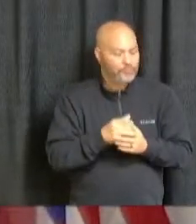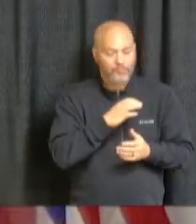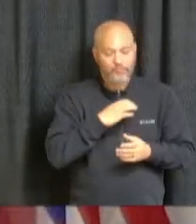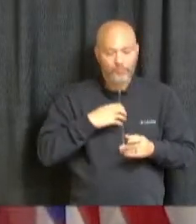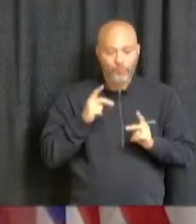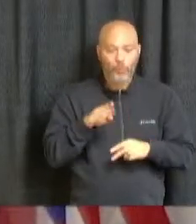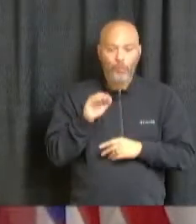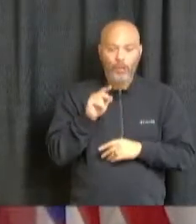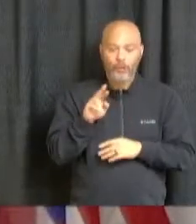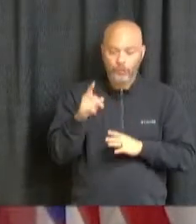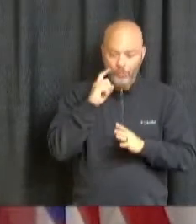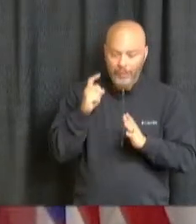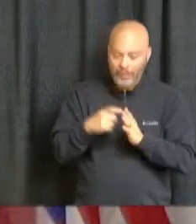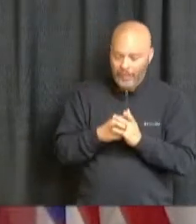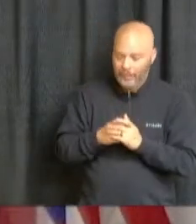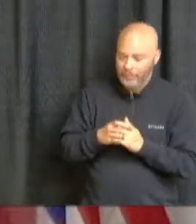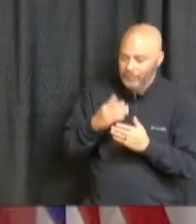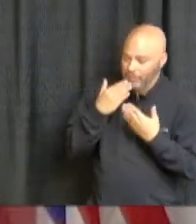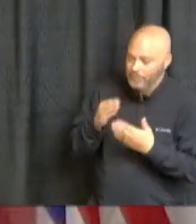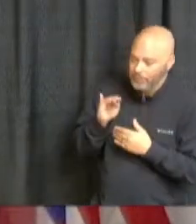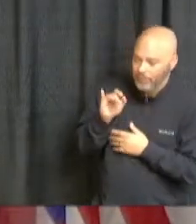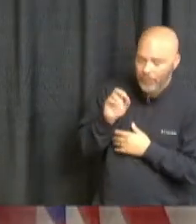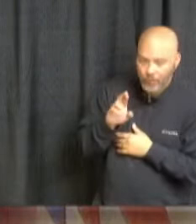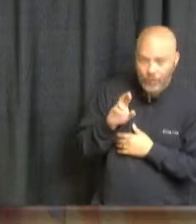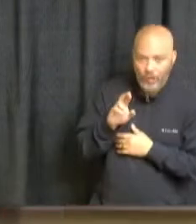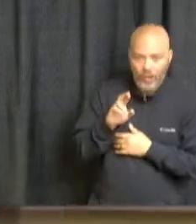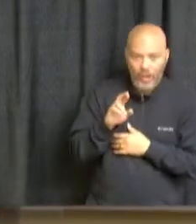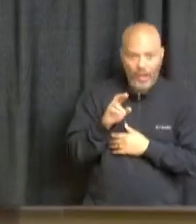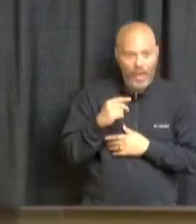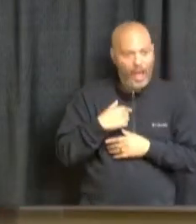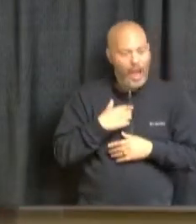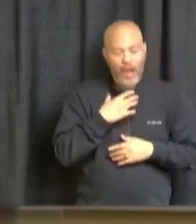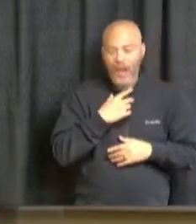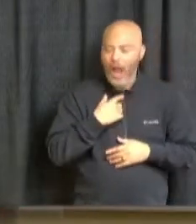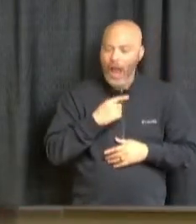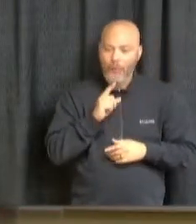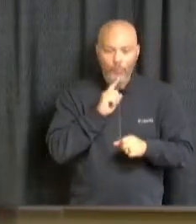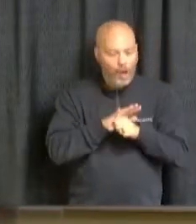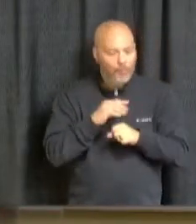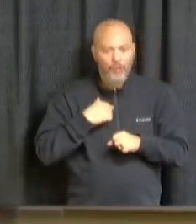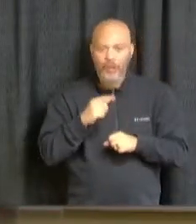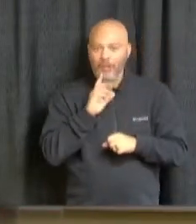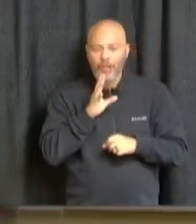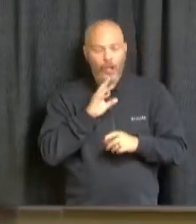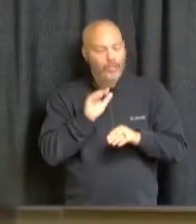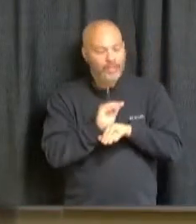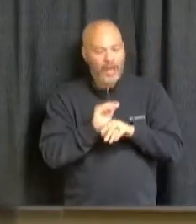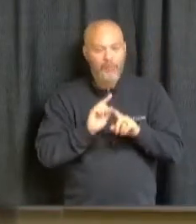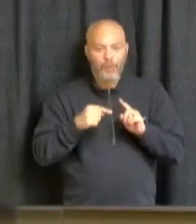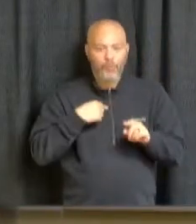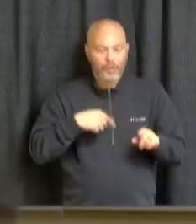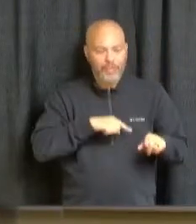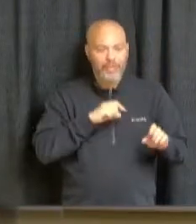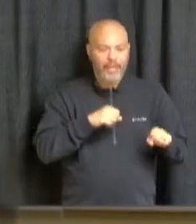Councilperson Butler, you're recognized. Thank you, Mayor. I swore I wasn't going to talk tonight so we could leave. I